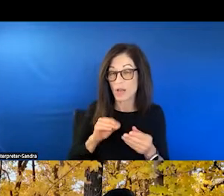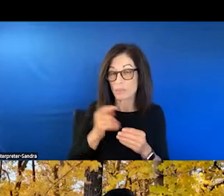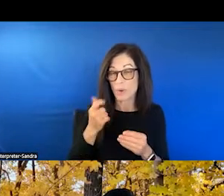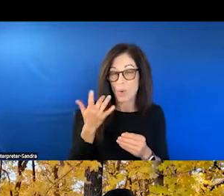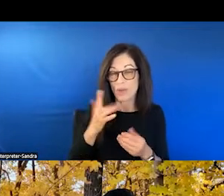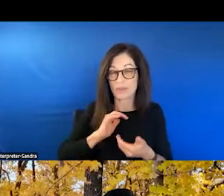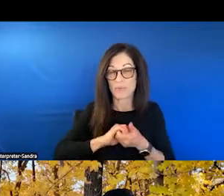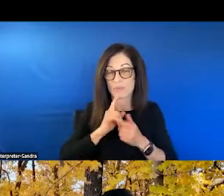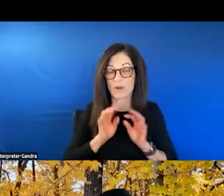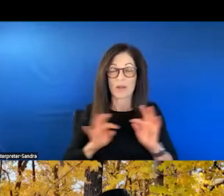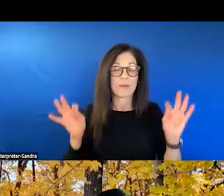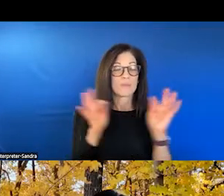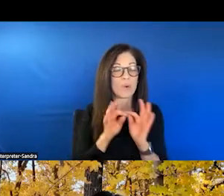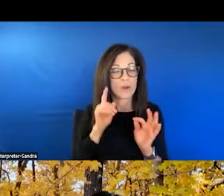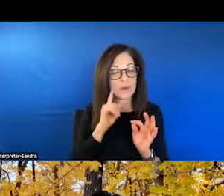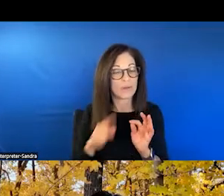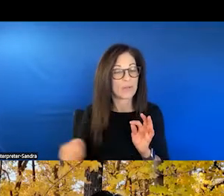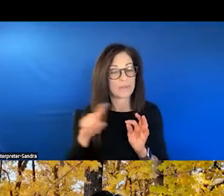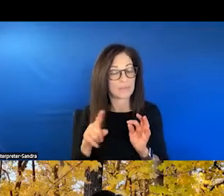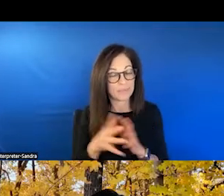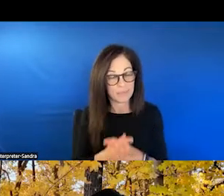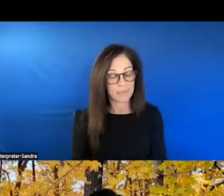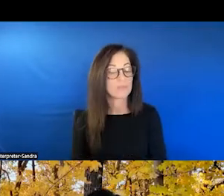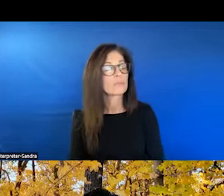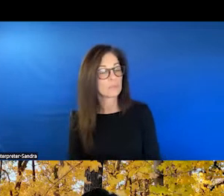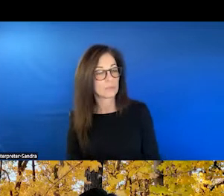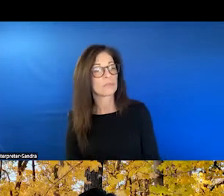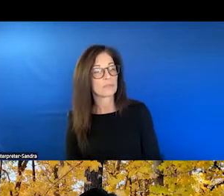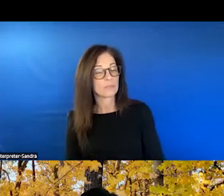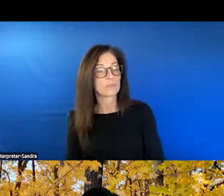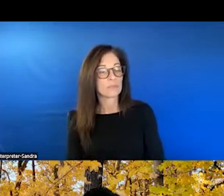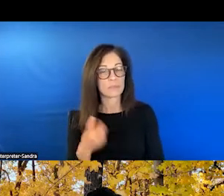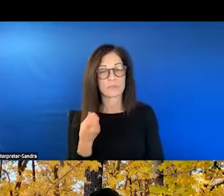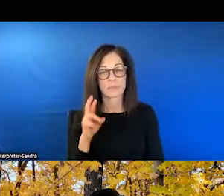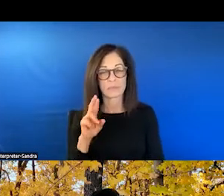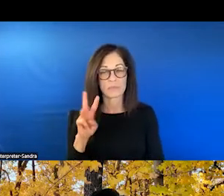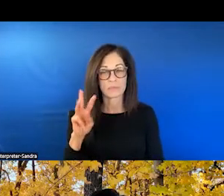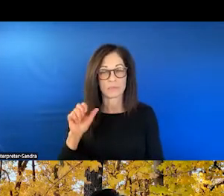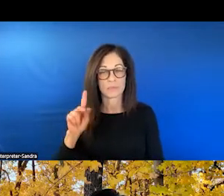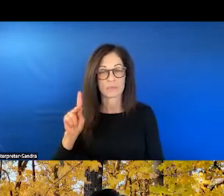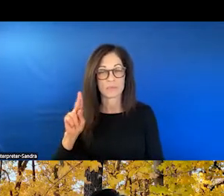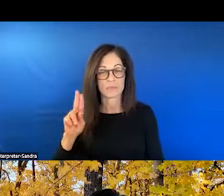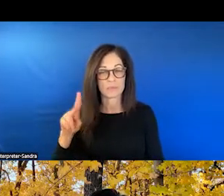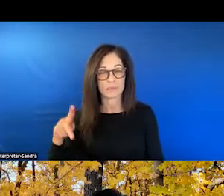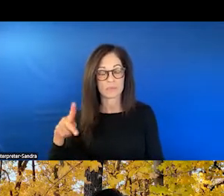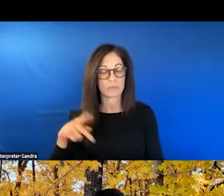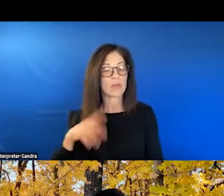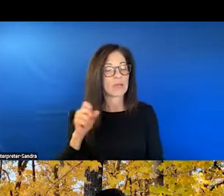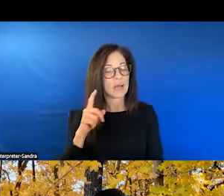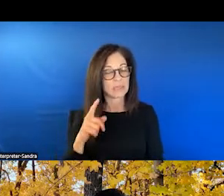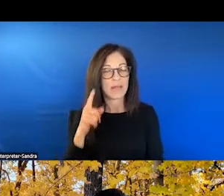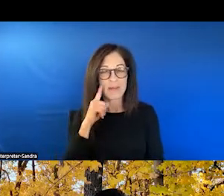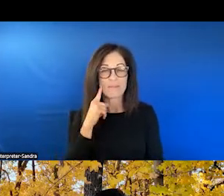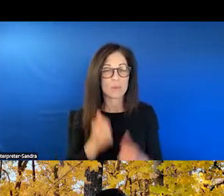Lurie Children's? Yeah, I think for most children's hospitals, we usually have three big